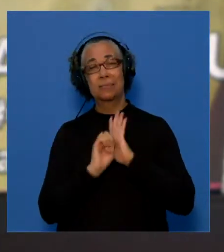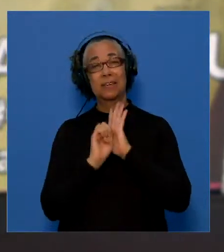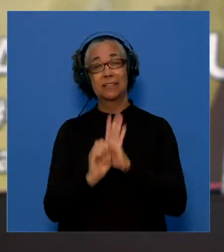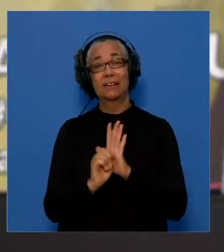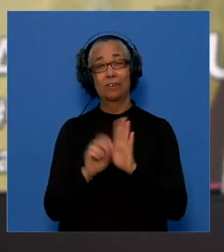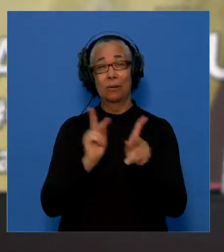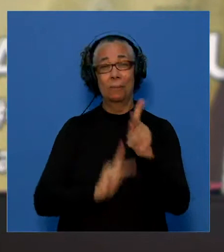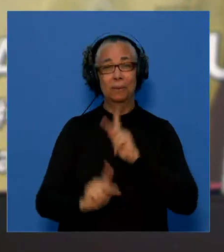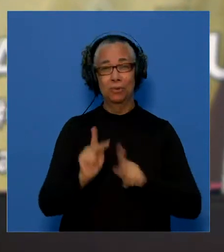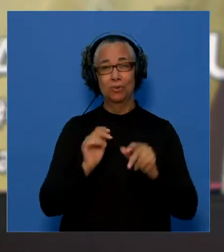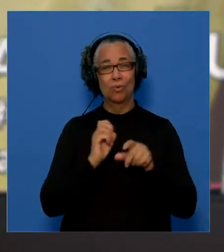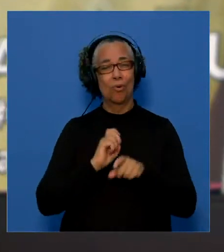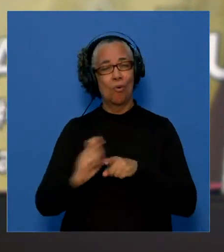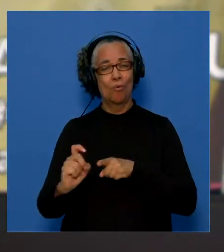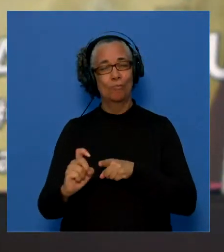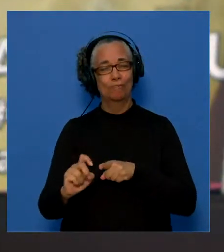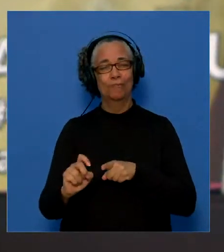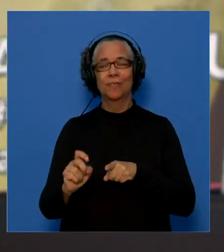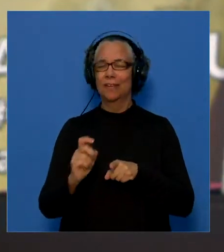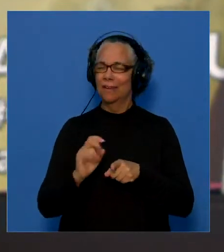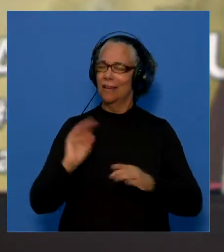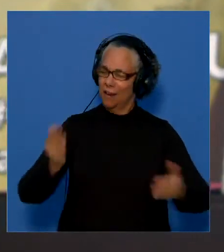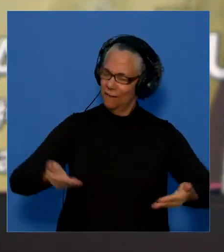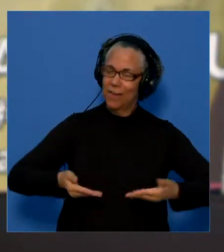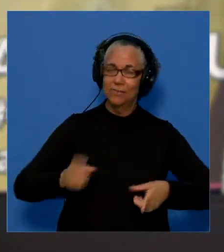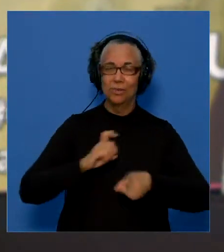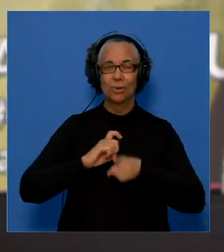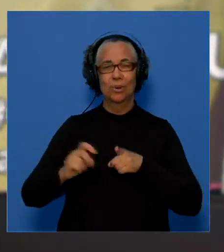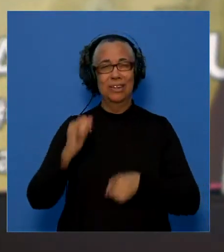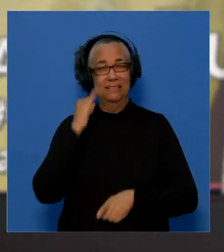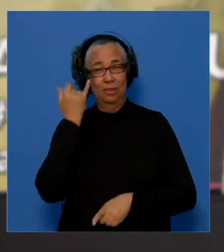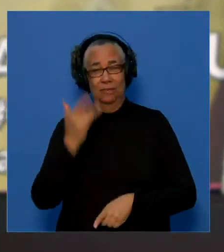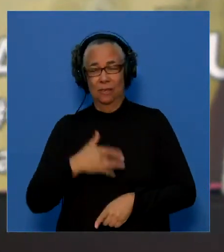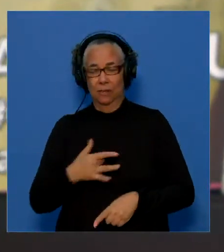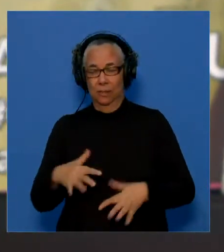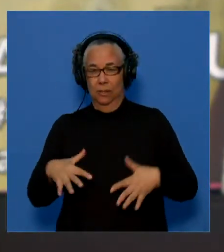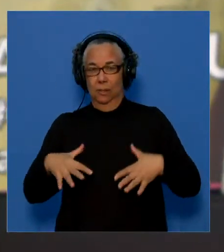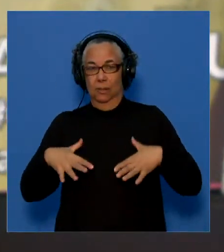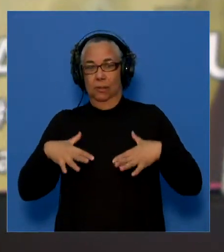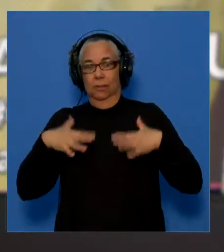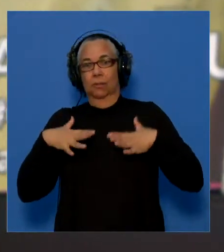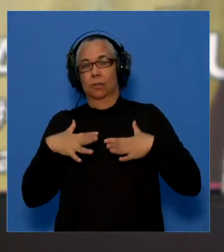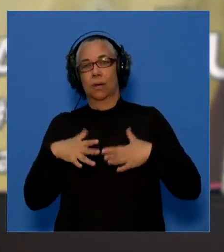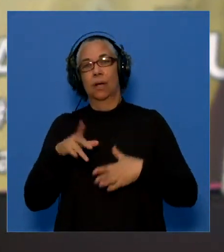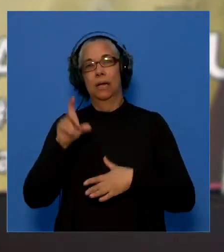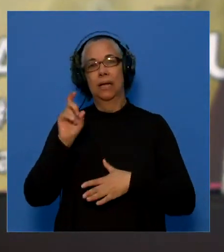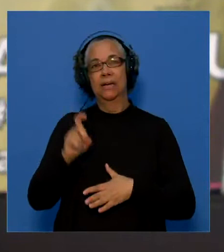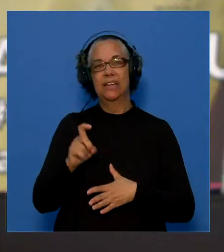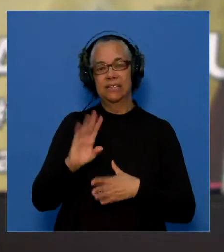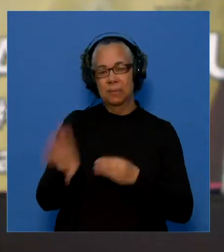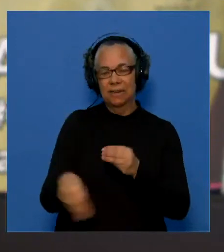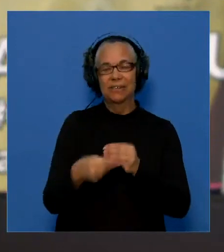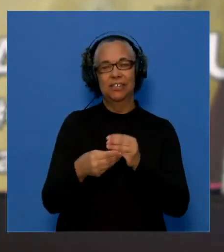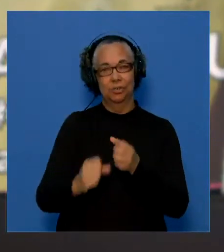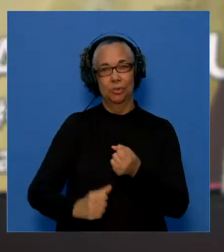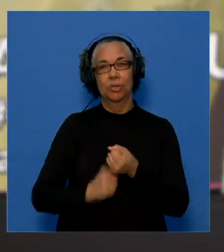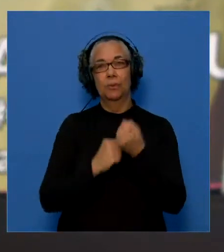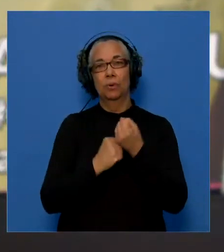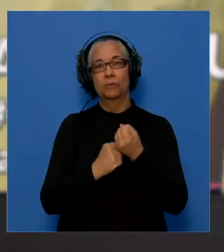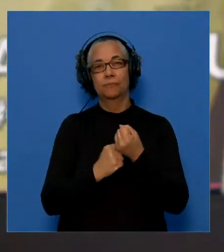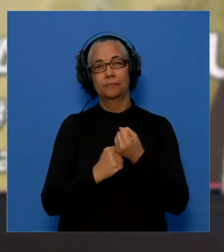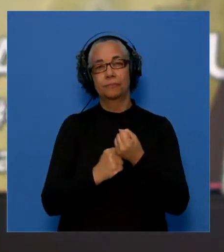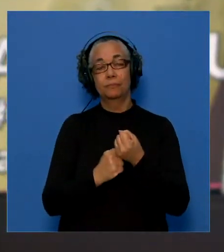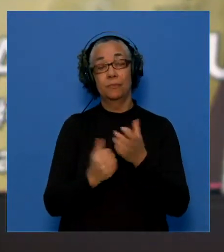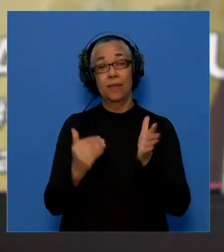call, and we would invite anyone to call that number if they are feeling anxious and require any type of additional support. Again, it's the